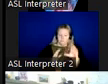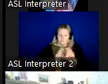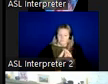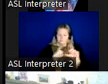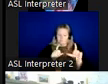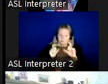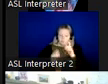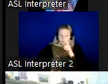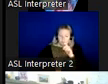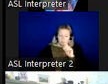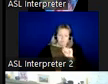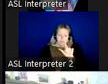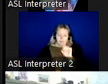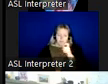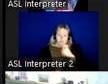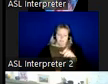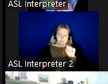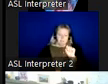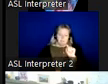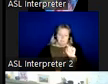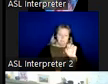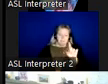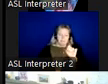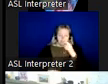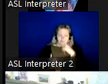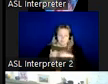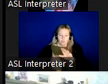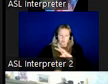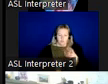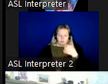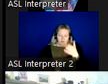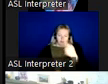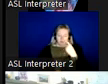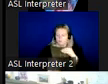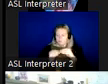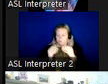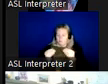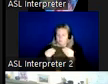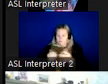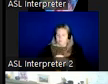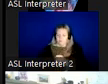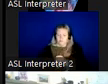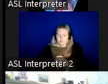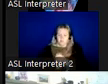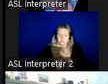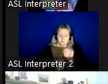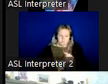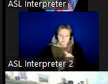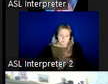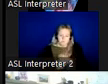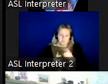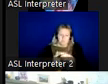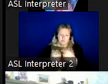and you can check out her website for more information there, as well as the LibGuide on Seniors